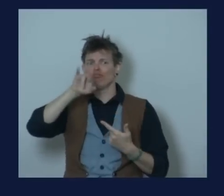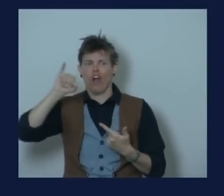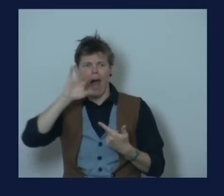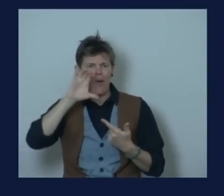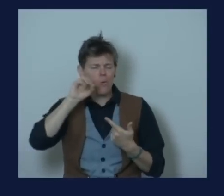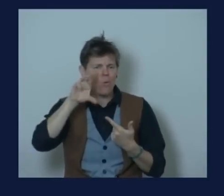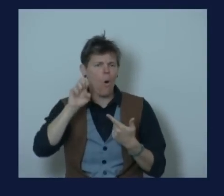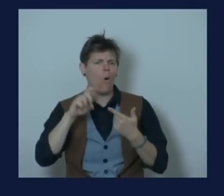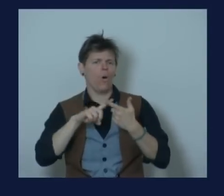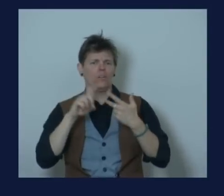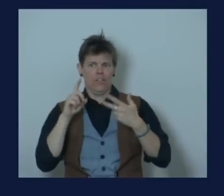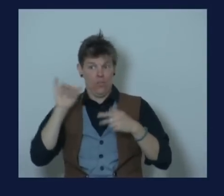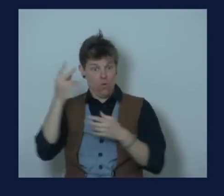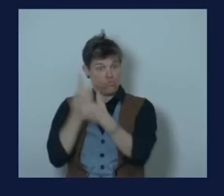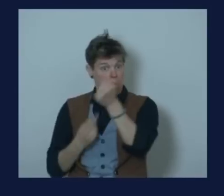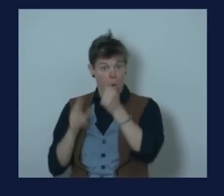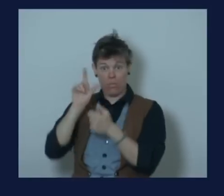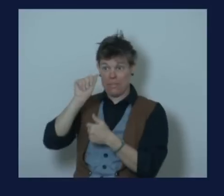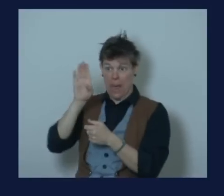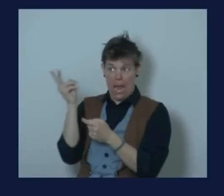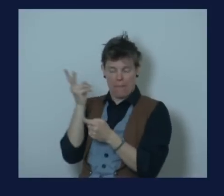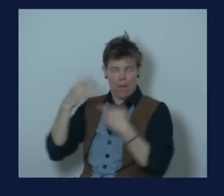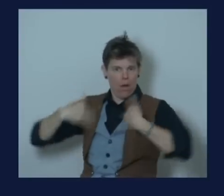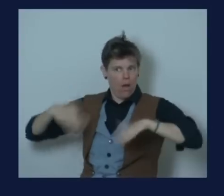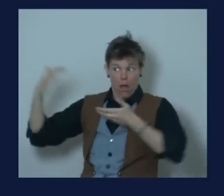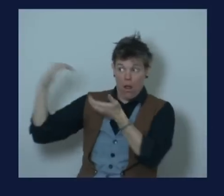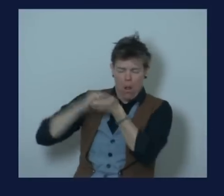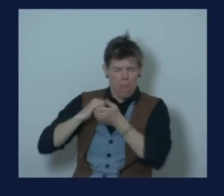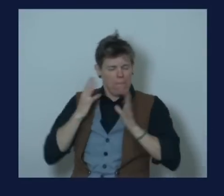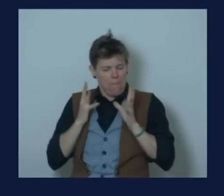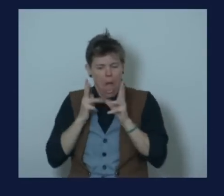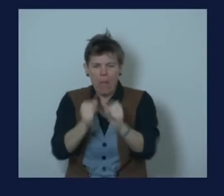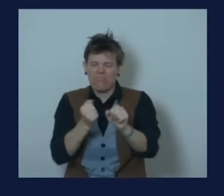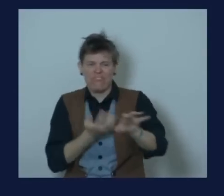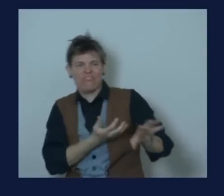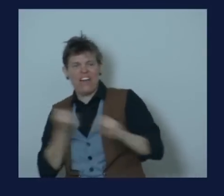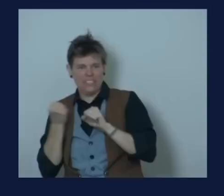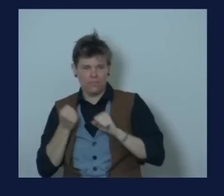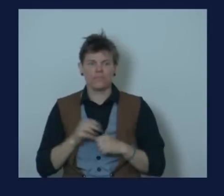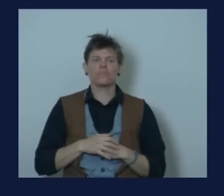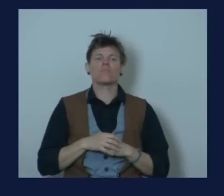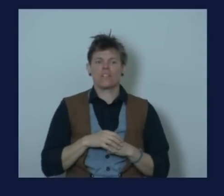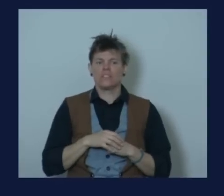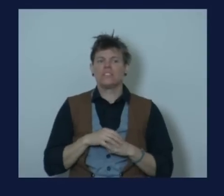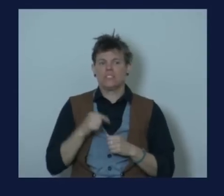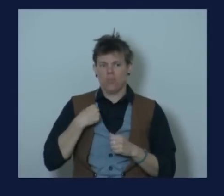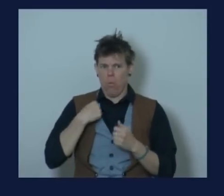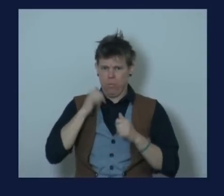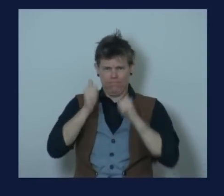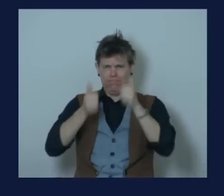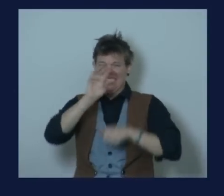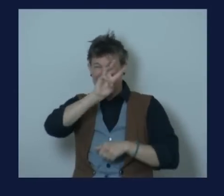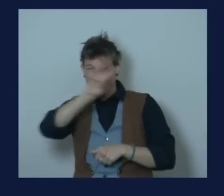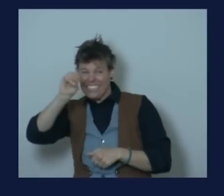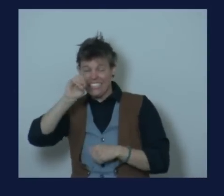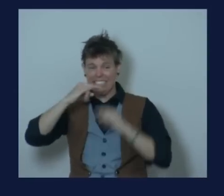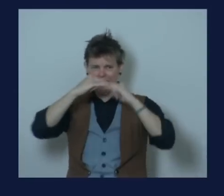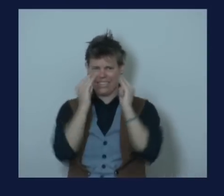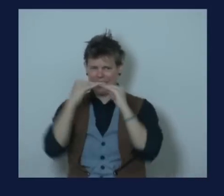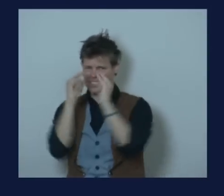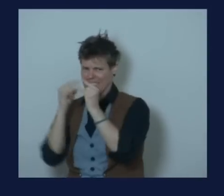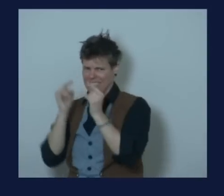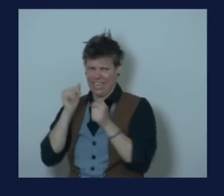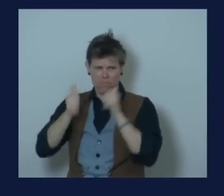we moved into after we established the 60 sites around the state was to focus on targeted